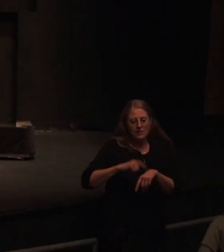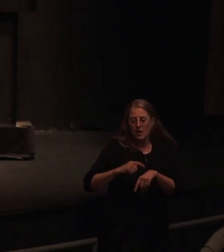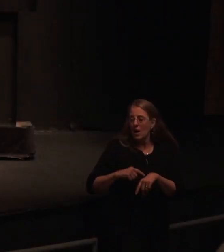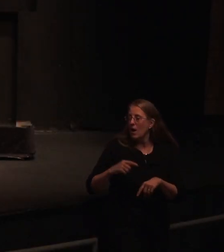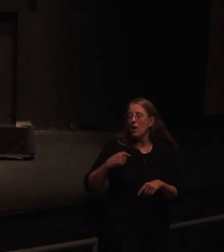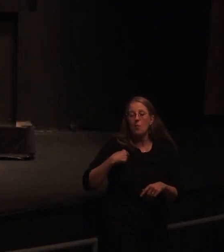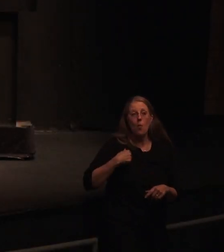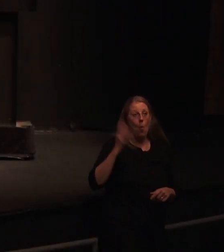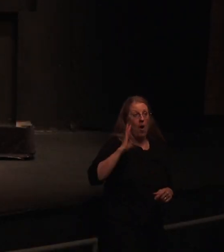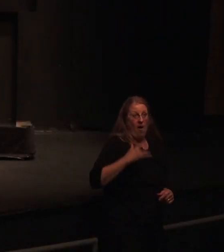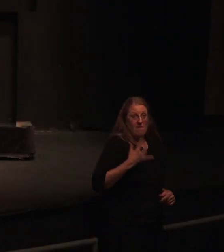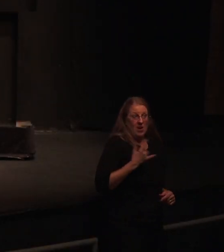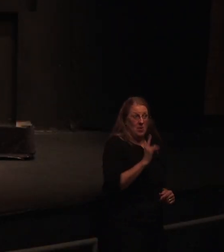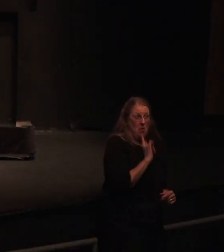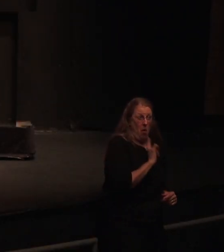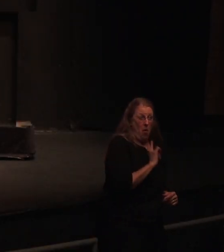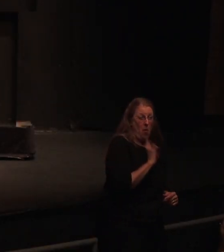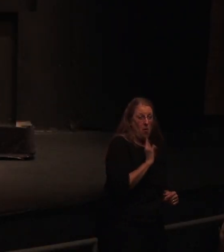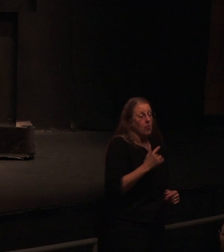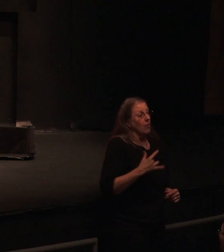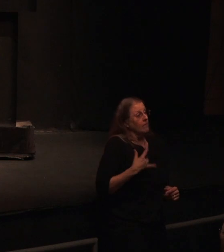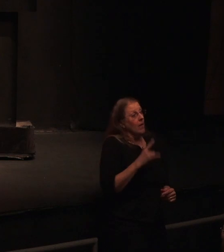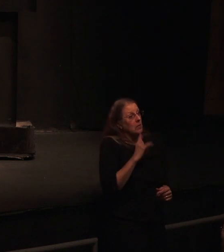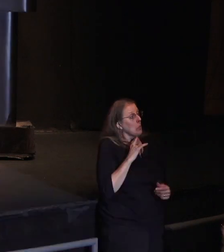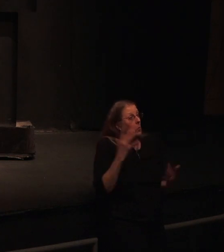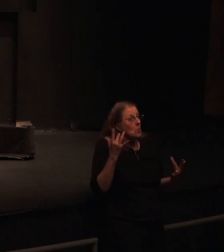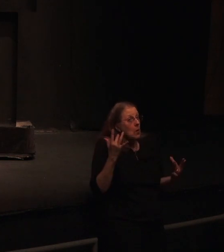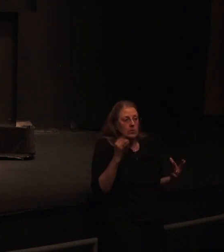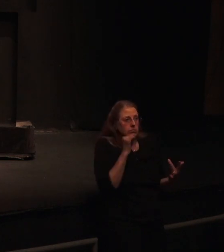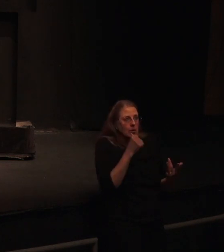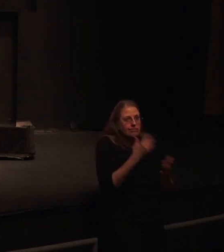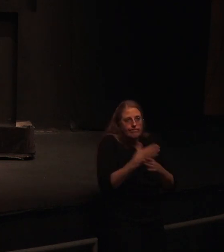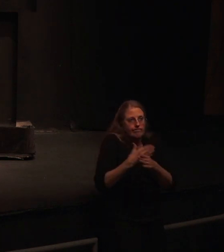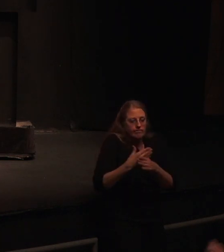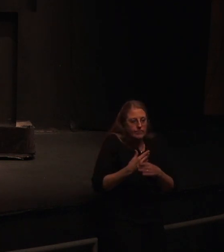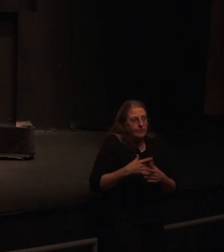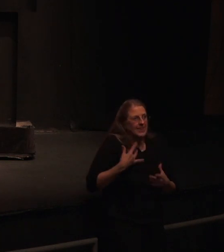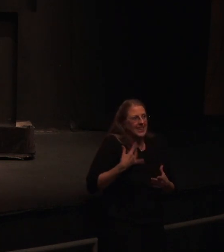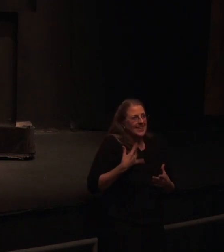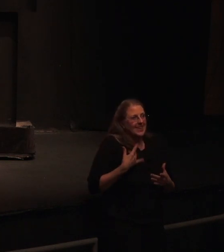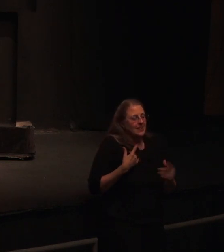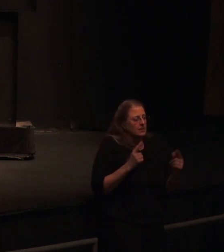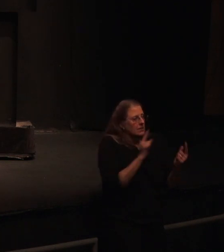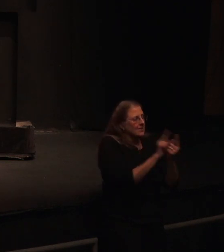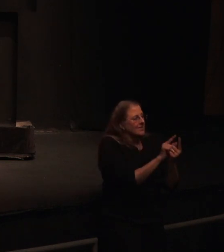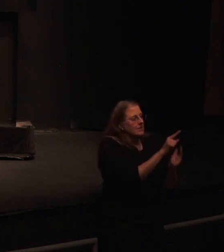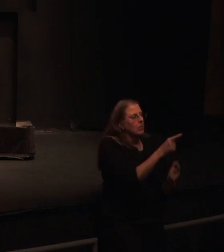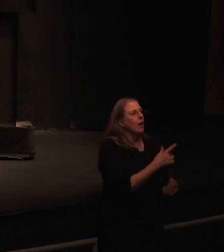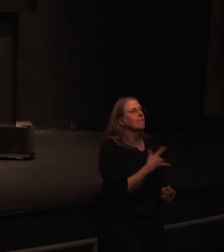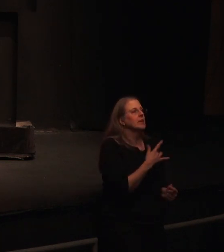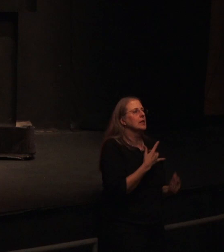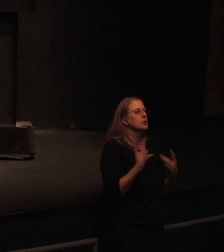alone because we don't talk about our feelings, right? Can you imagine if you walked around and you asked somebody how they're doing, they're like, I'm feeling